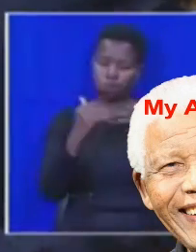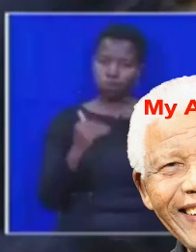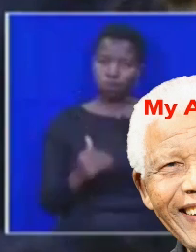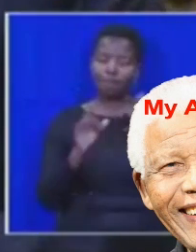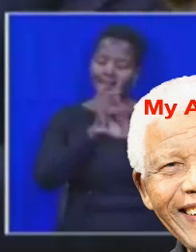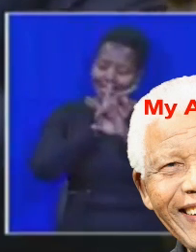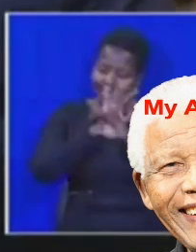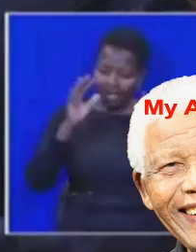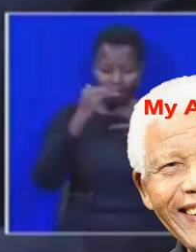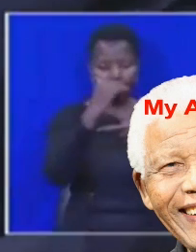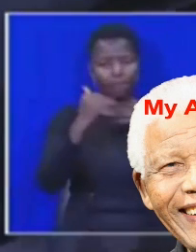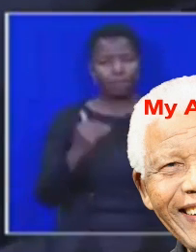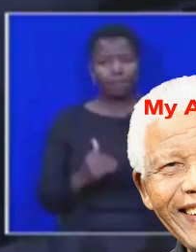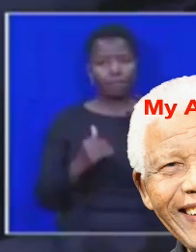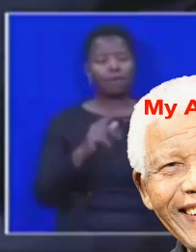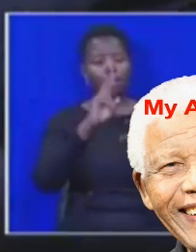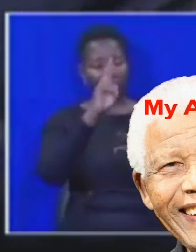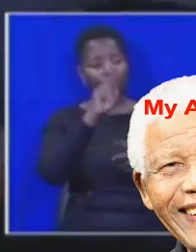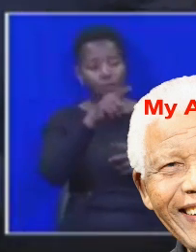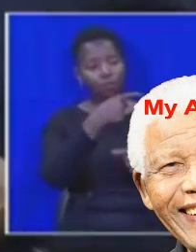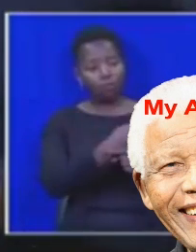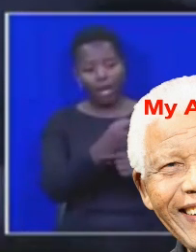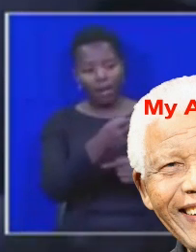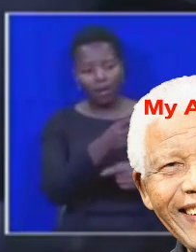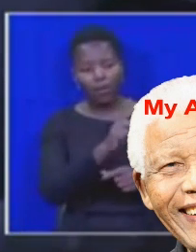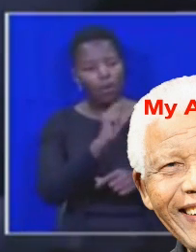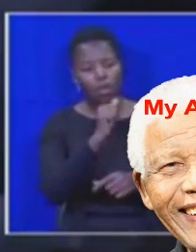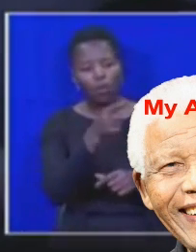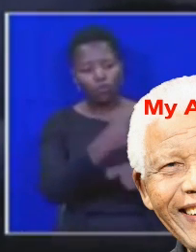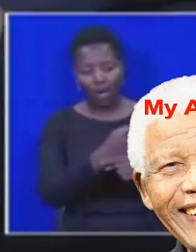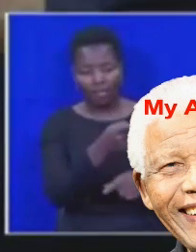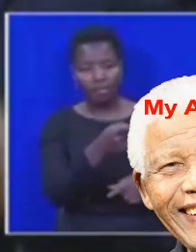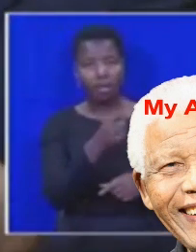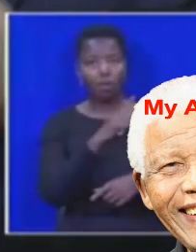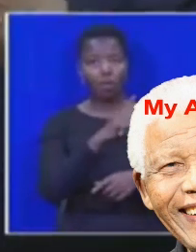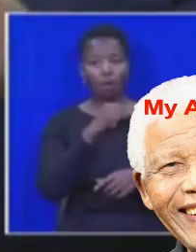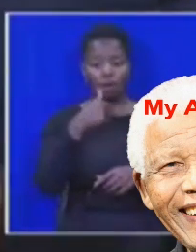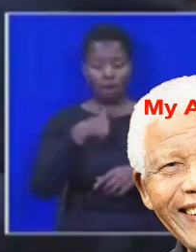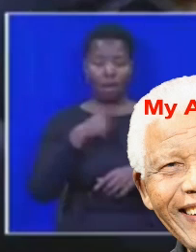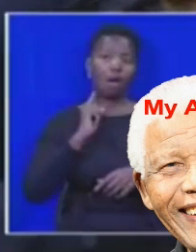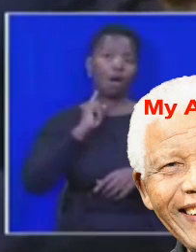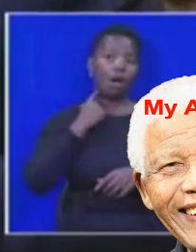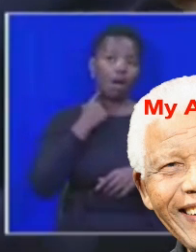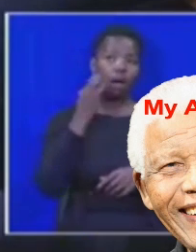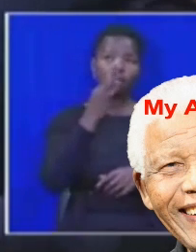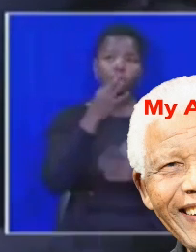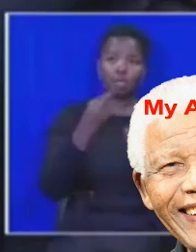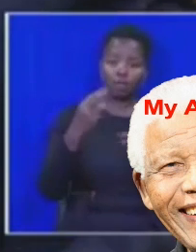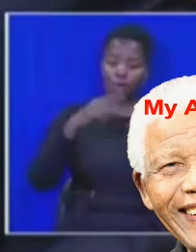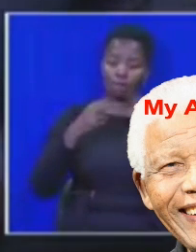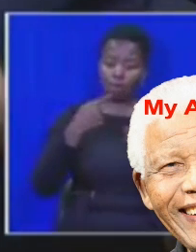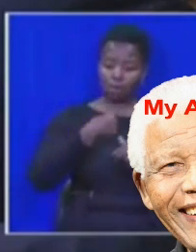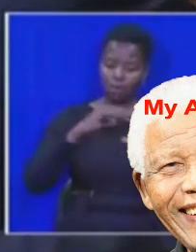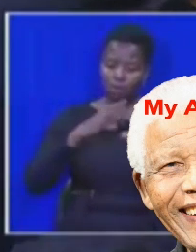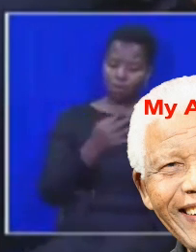dealing with. So I want to correct you. It could not be correct that I was lying when I say my homestead was built by my